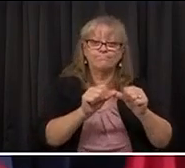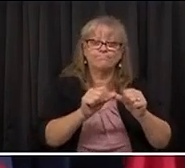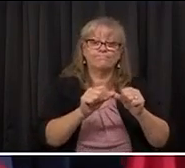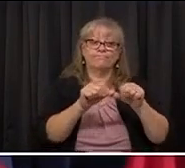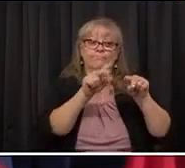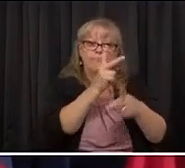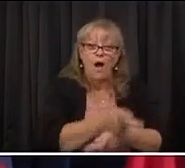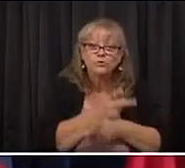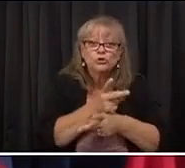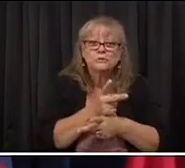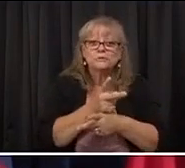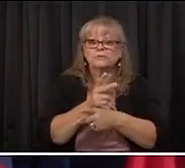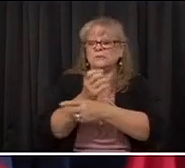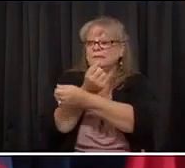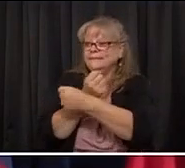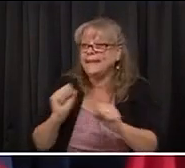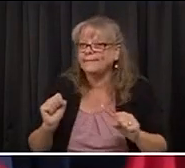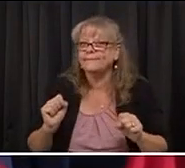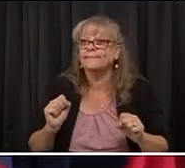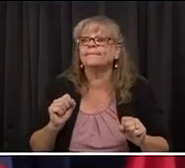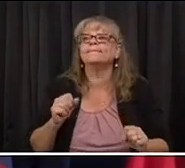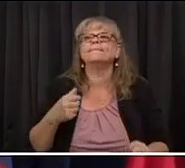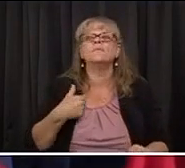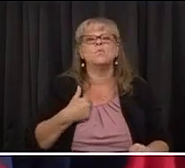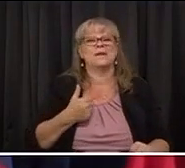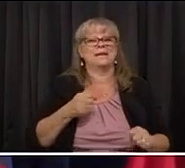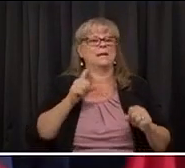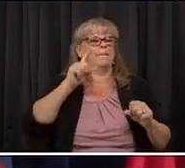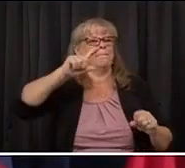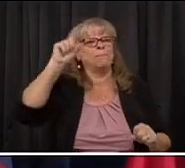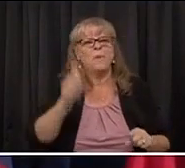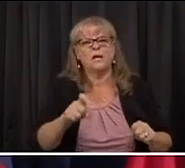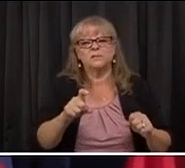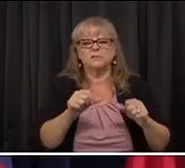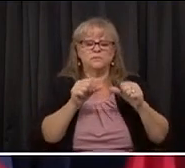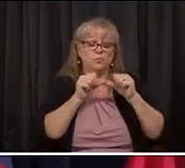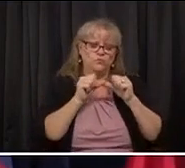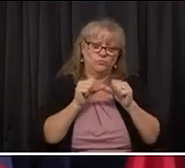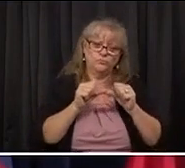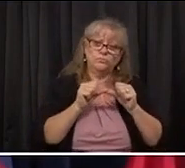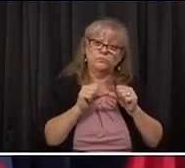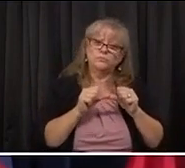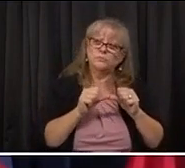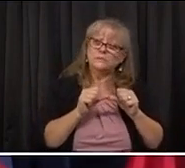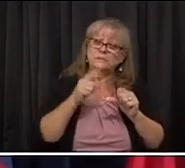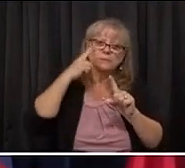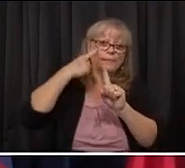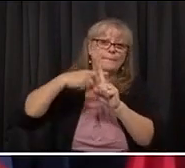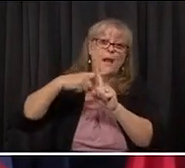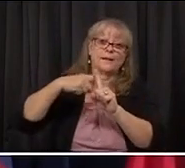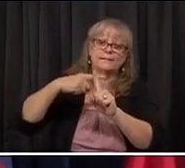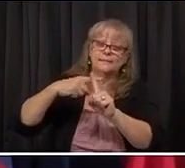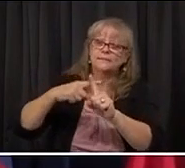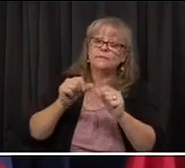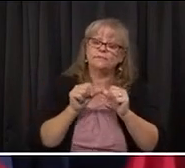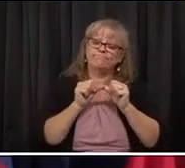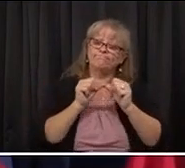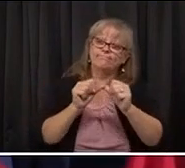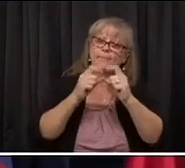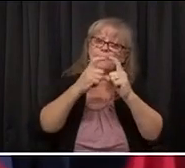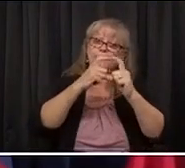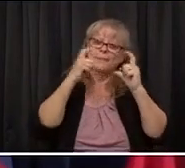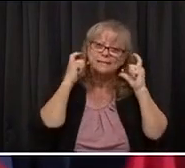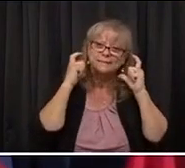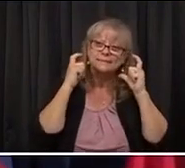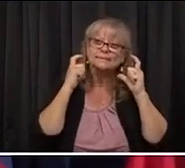in Colorado. We hope that the increased mass usage and the decreased nighttime